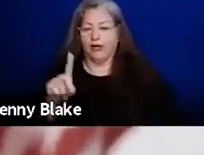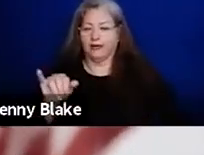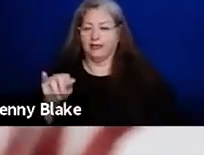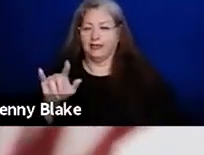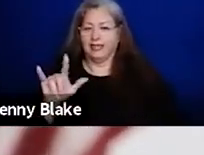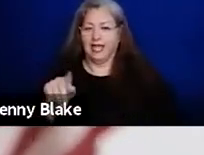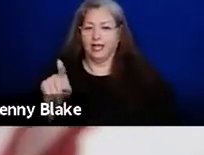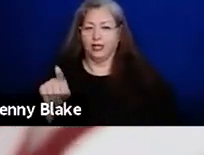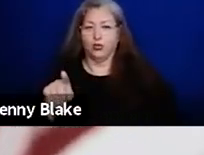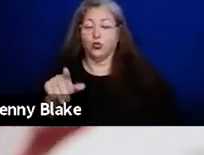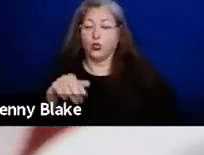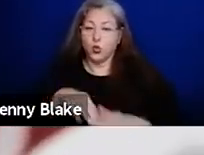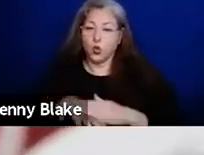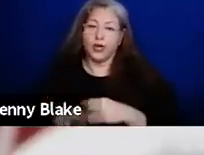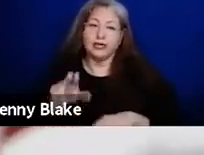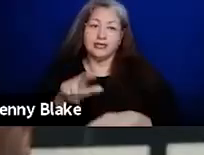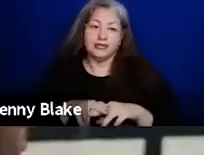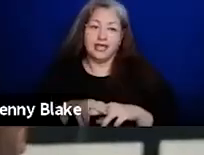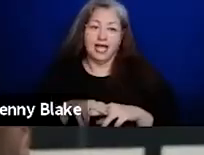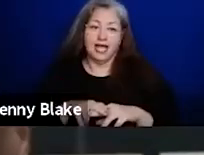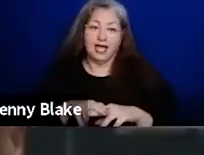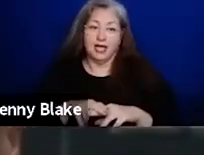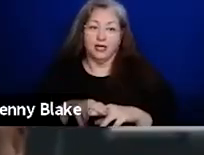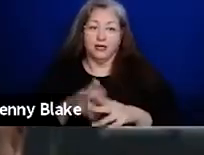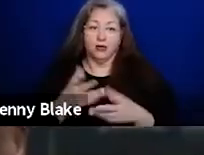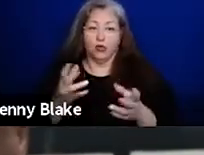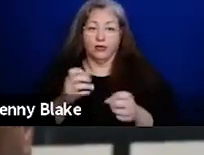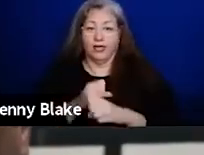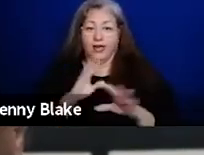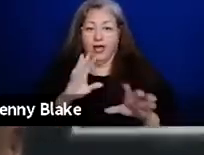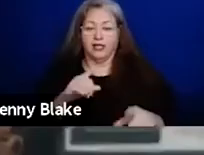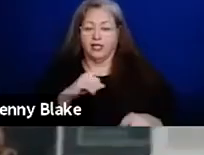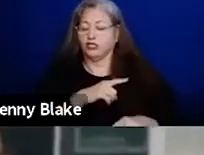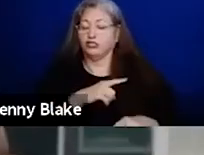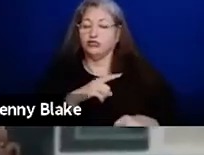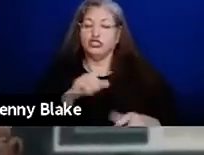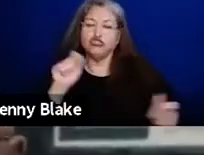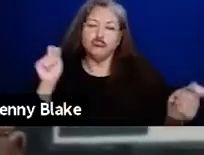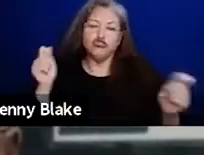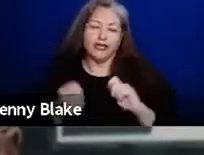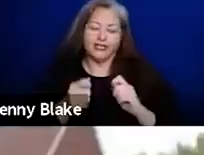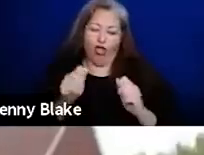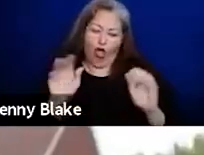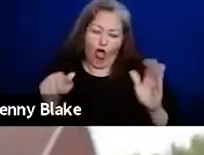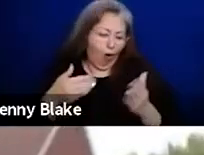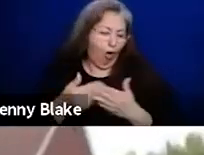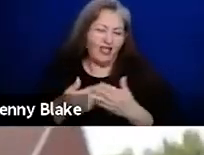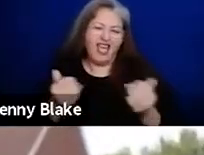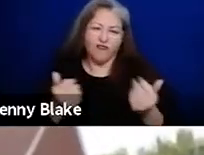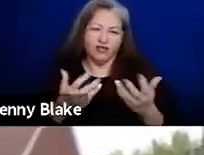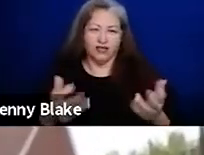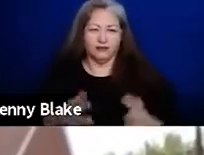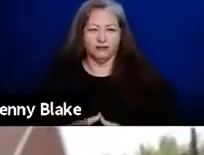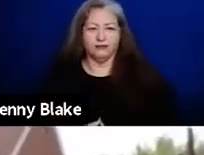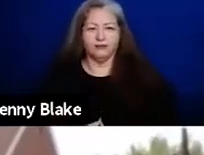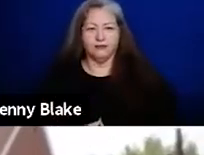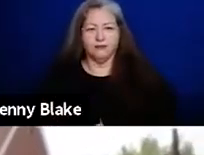couldn't go in there and sit down or get nothing. She changed all of that, all of it.